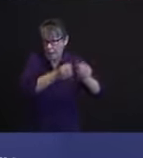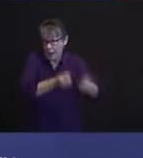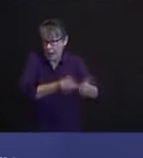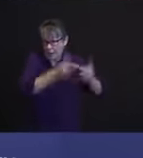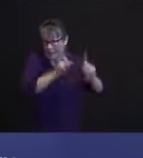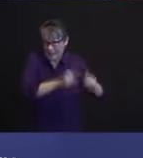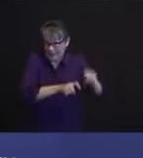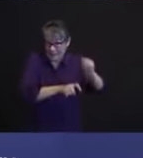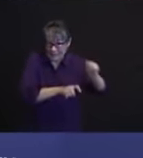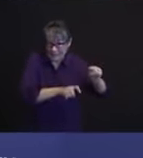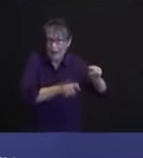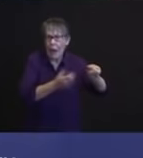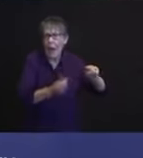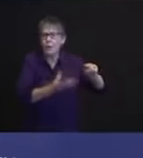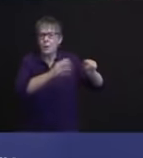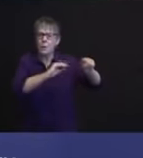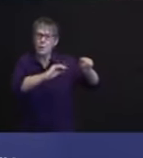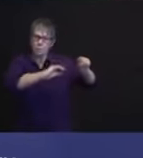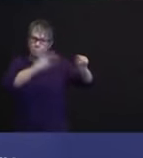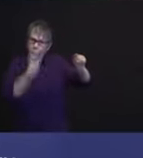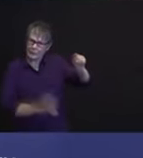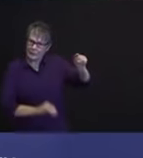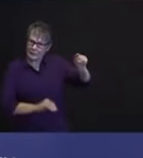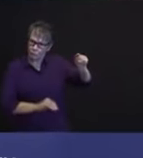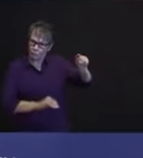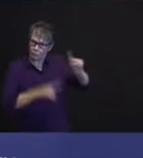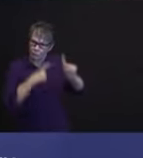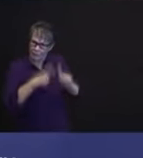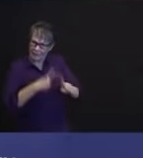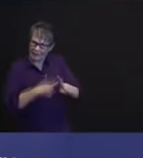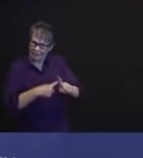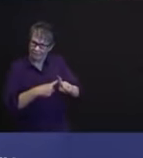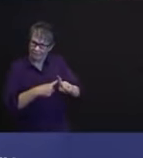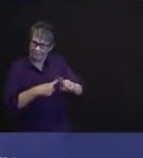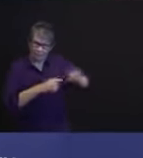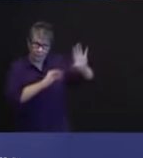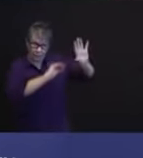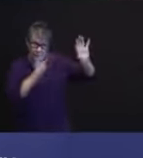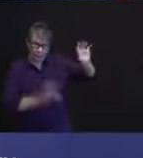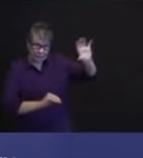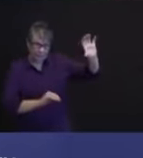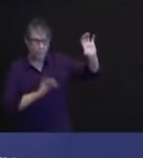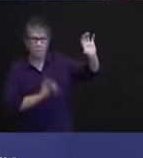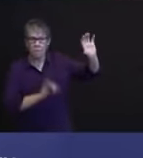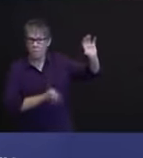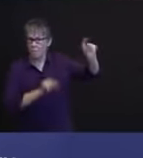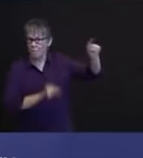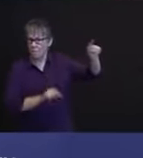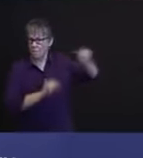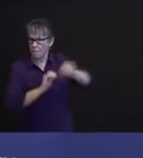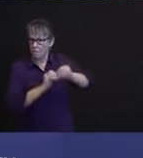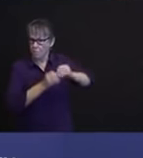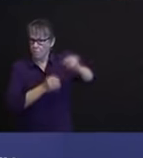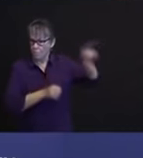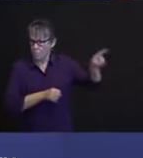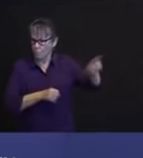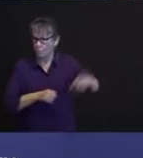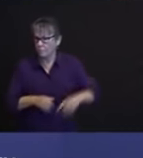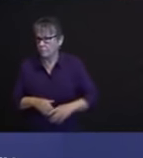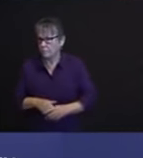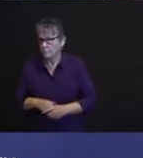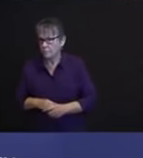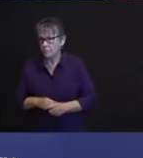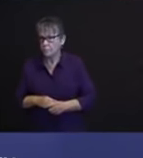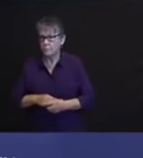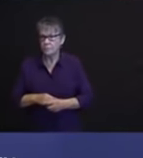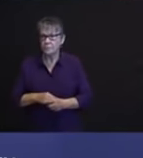you had a positivity as high as 60%, as we touched back in the spring, what that's telling you is, well, you clearly weren't testing enough people, so